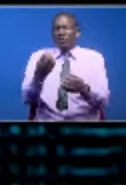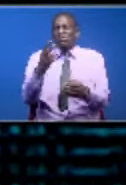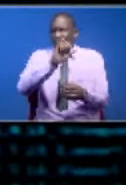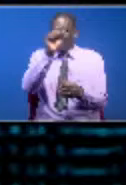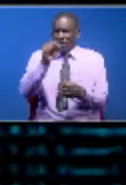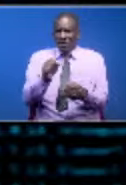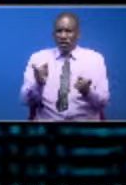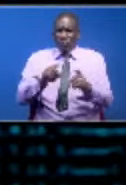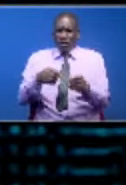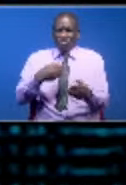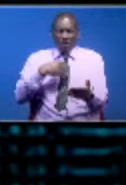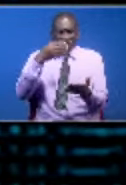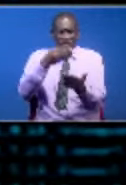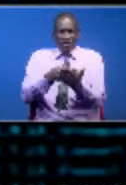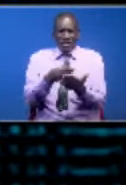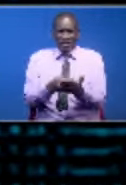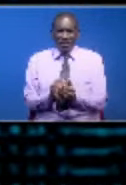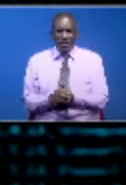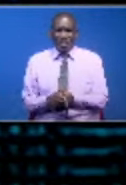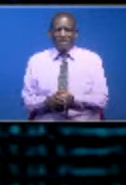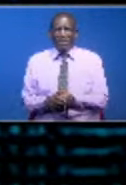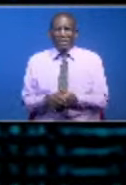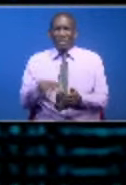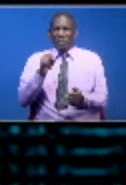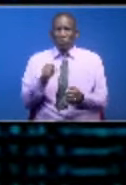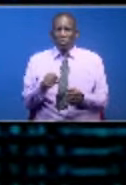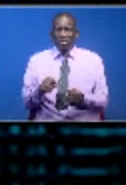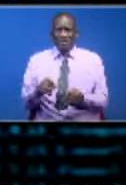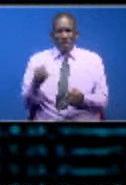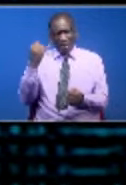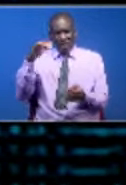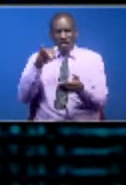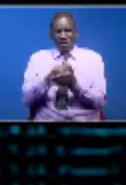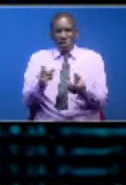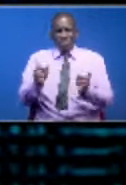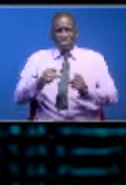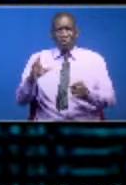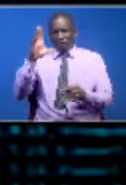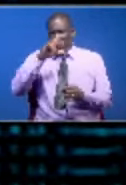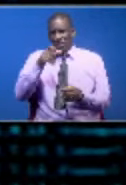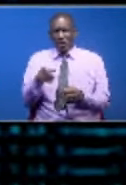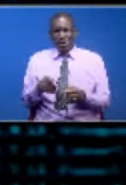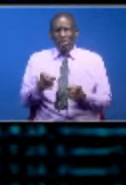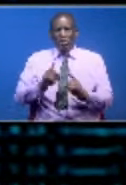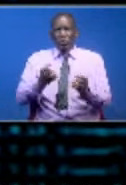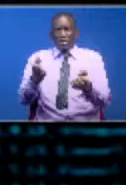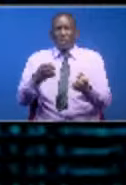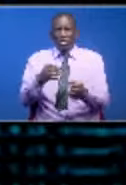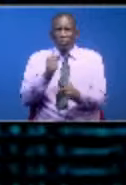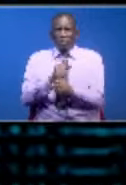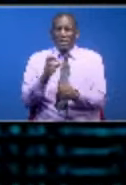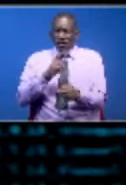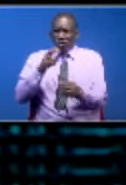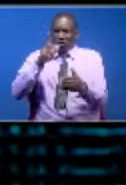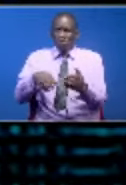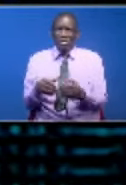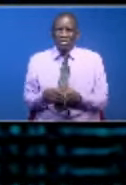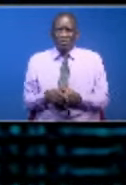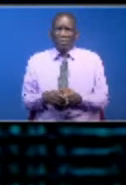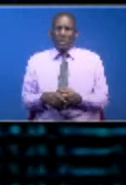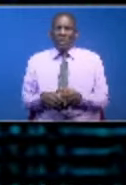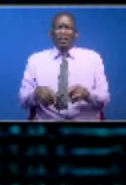find financing. Yeah? So the trick is, we don't miss the basics. We don't need to miss the basics of risk and reward. Yeah, end of the day, it's still